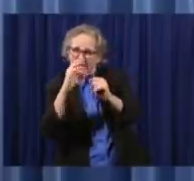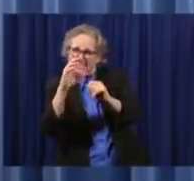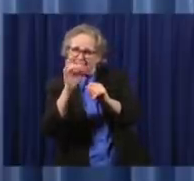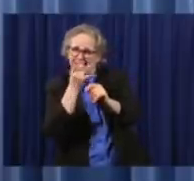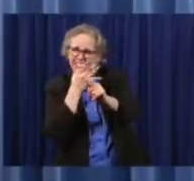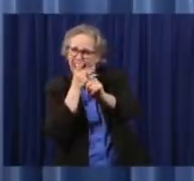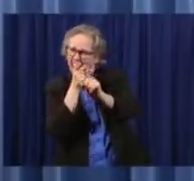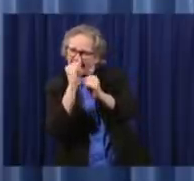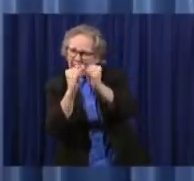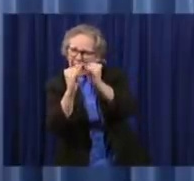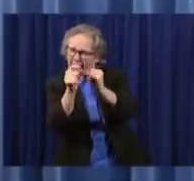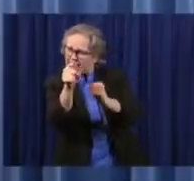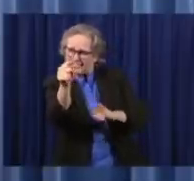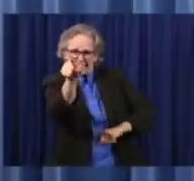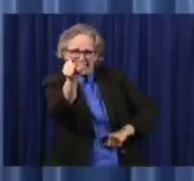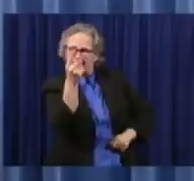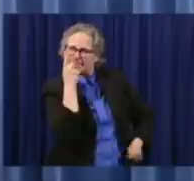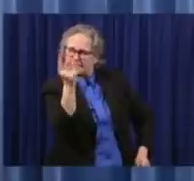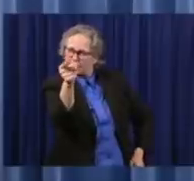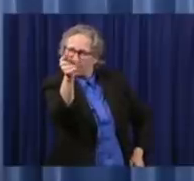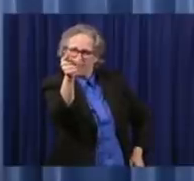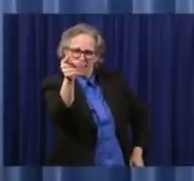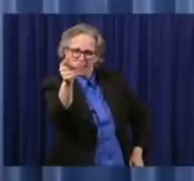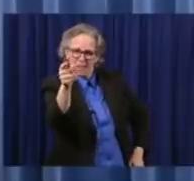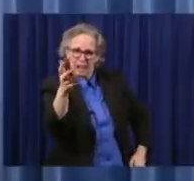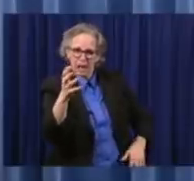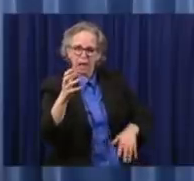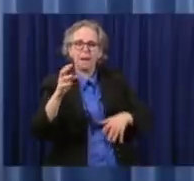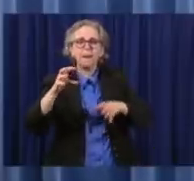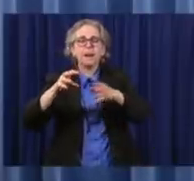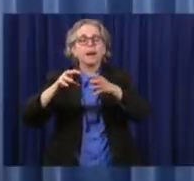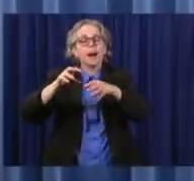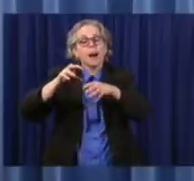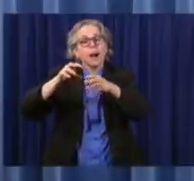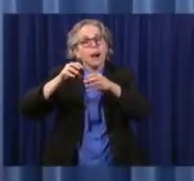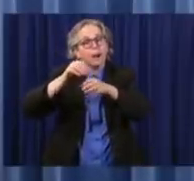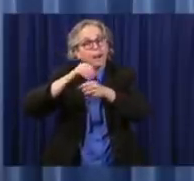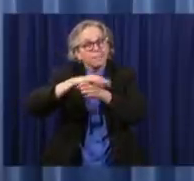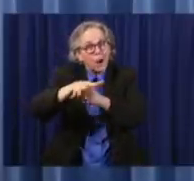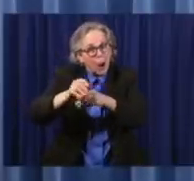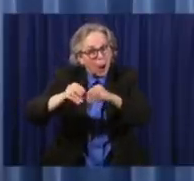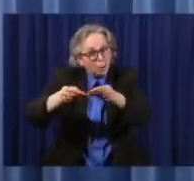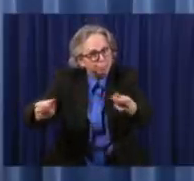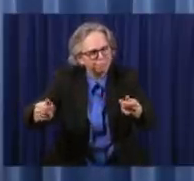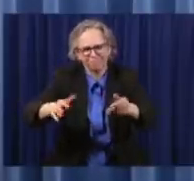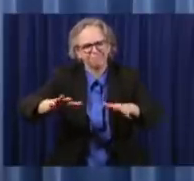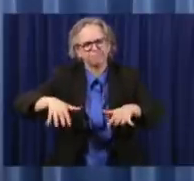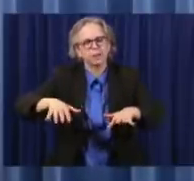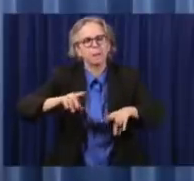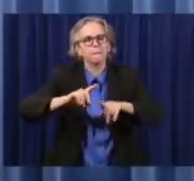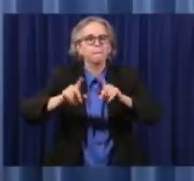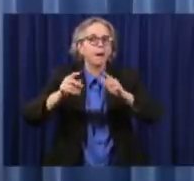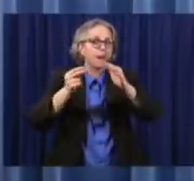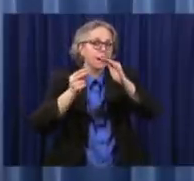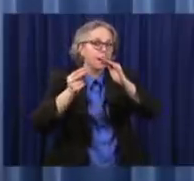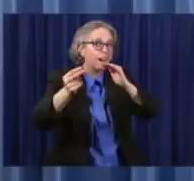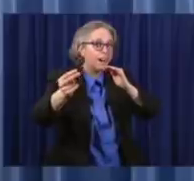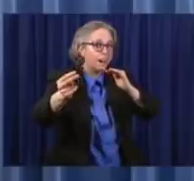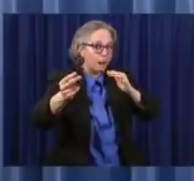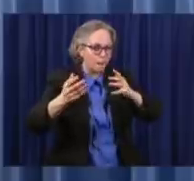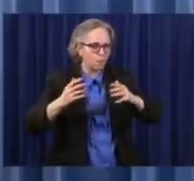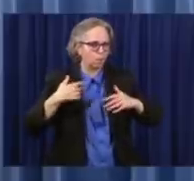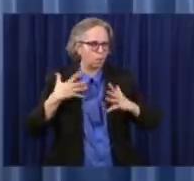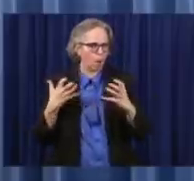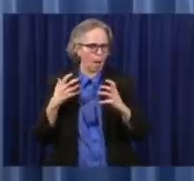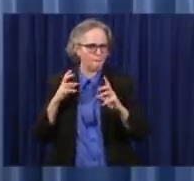the end of the virus, but the ability to get back to